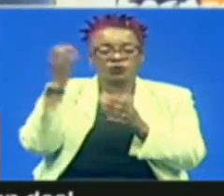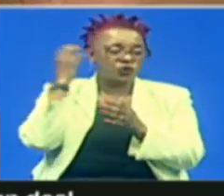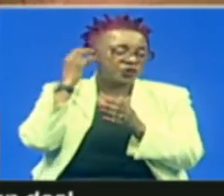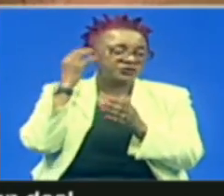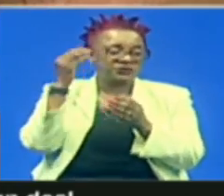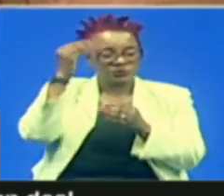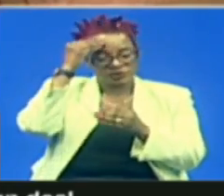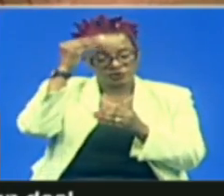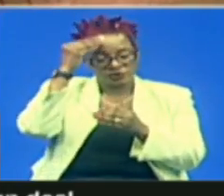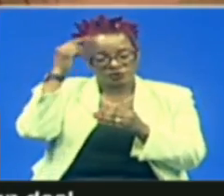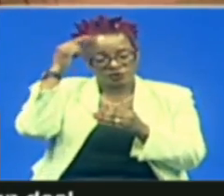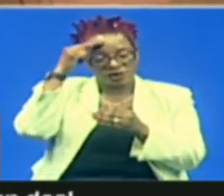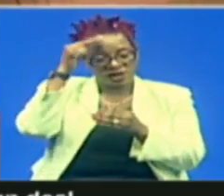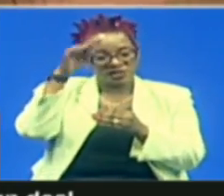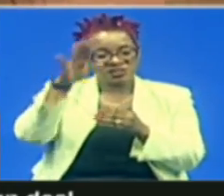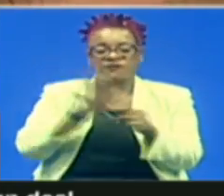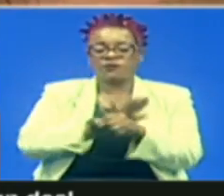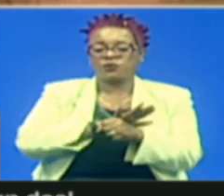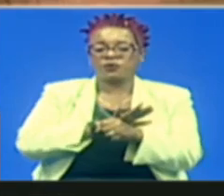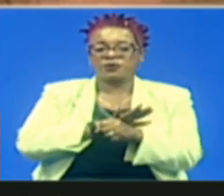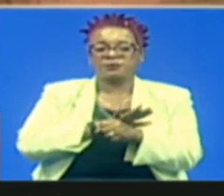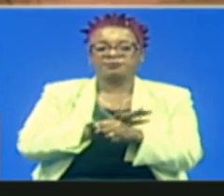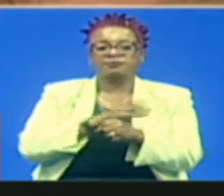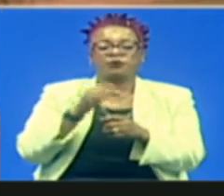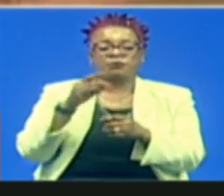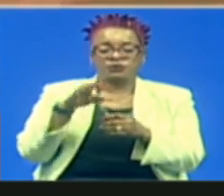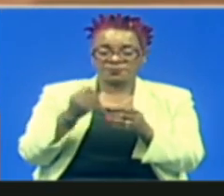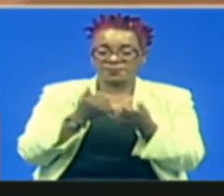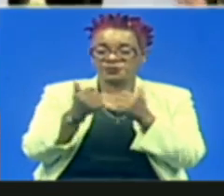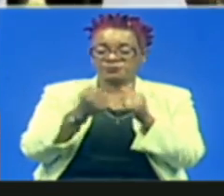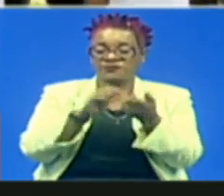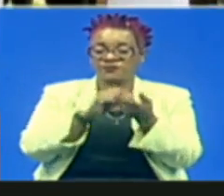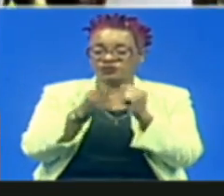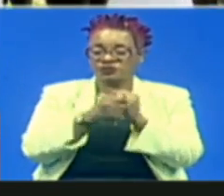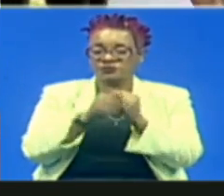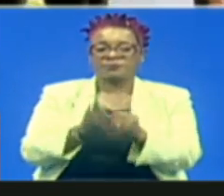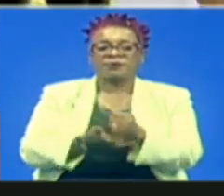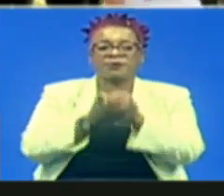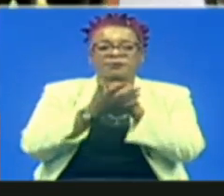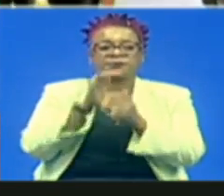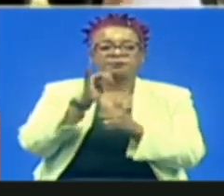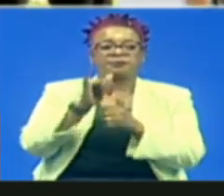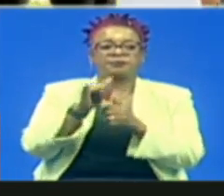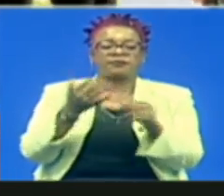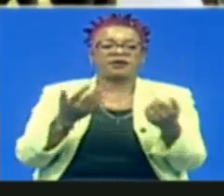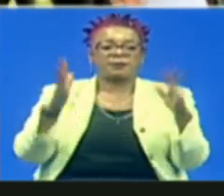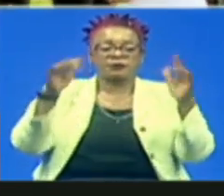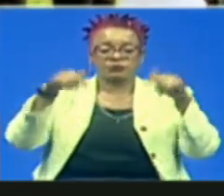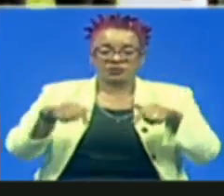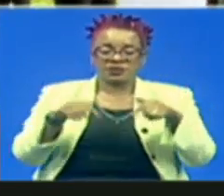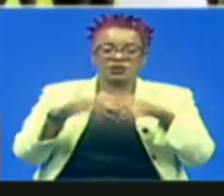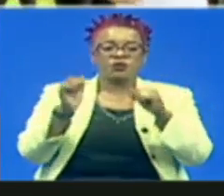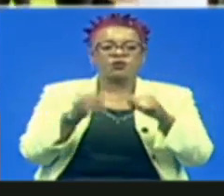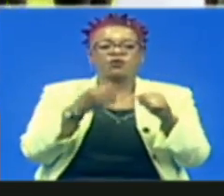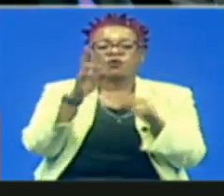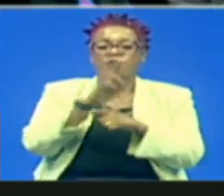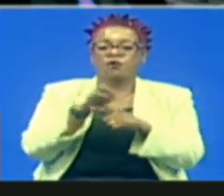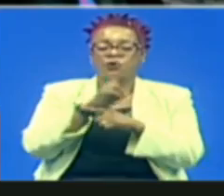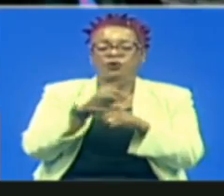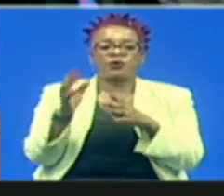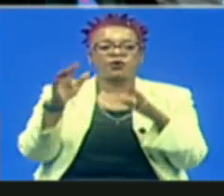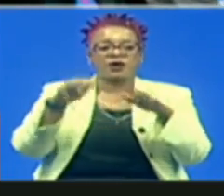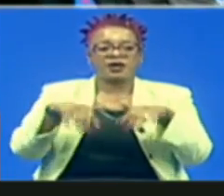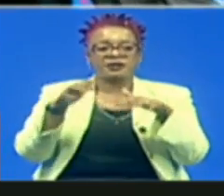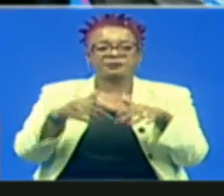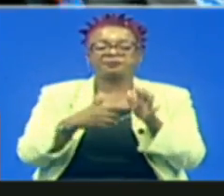to realize their full potential. Sports for Change held their signing off ceremony today at the Uhuru Gardens, which was a vibrant display of